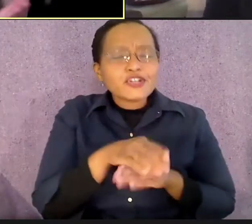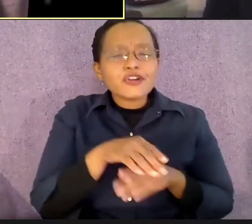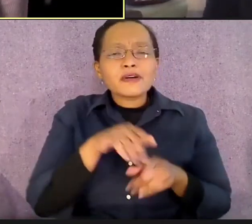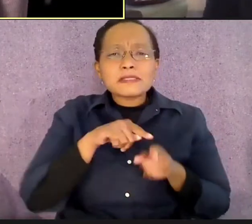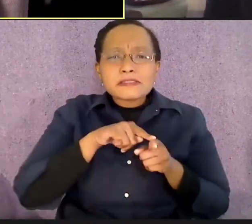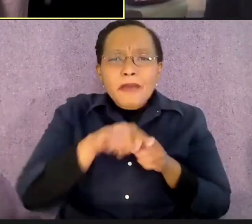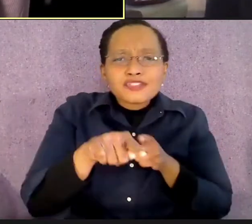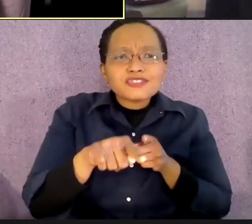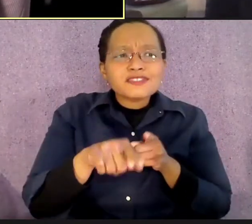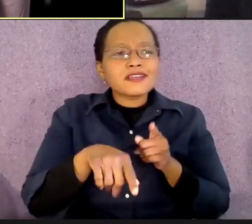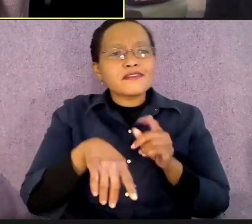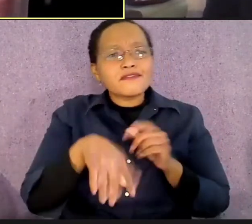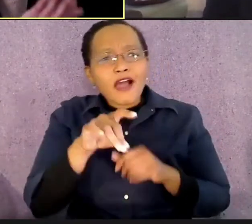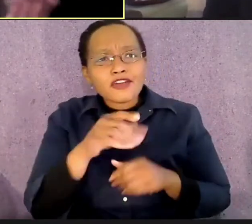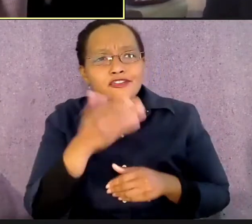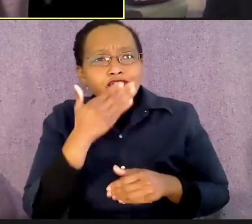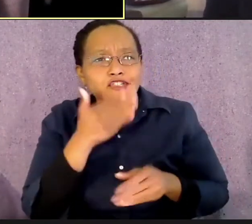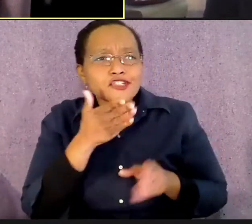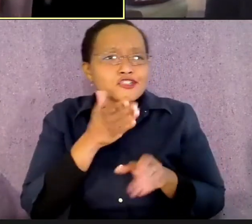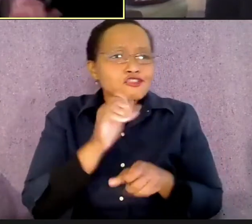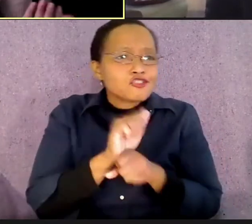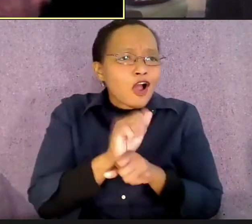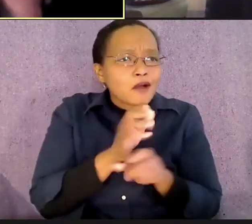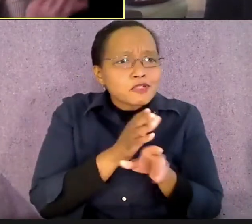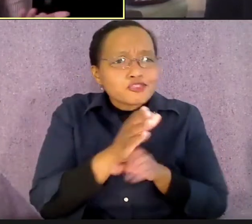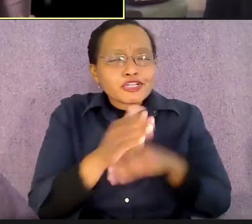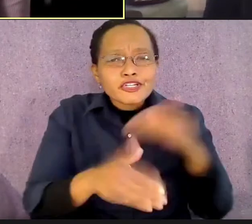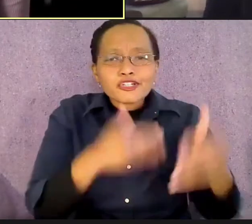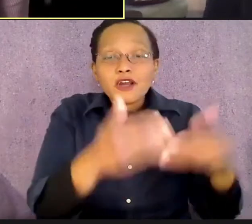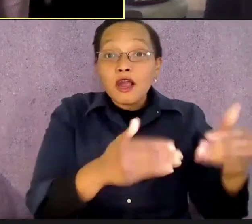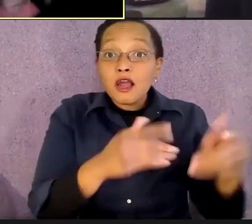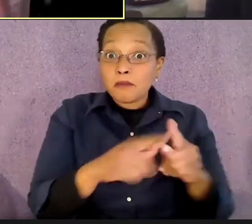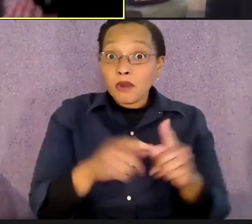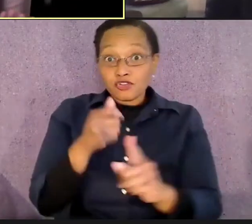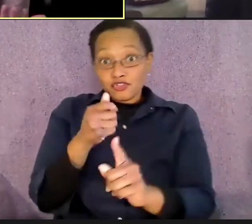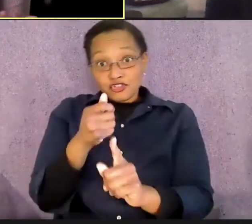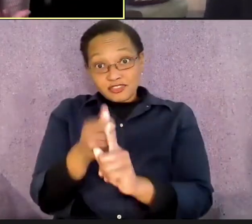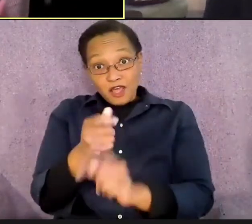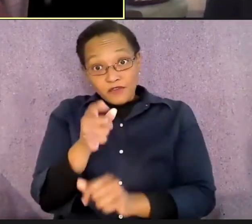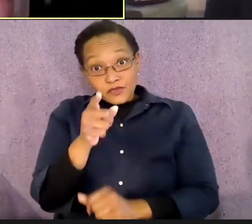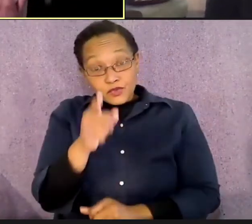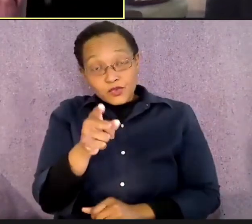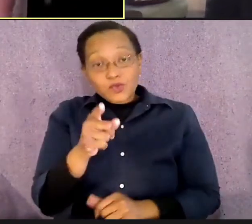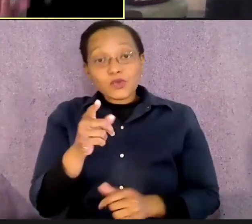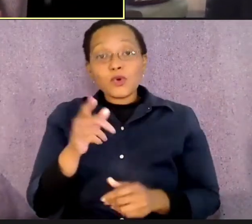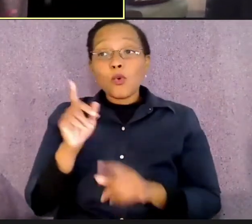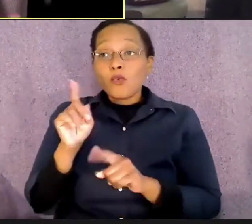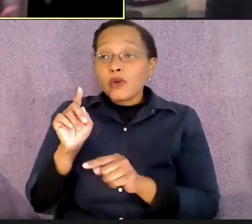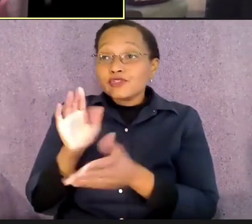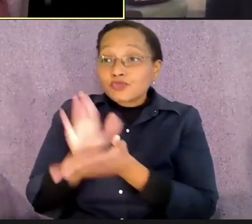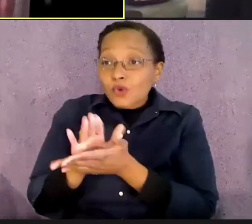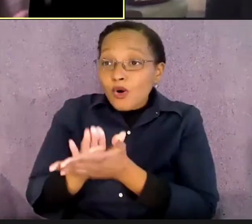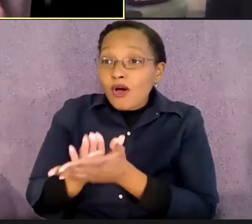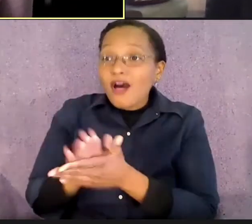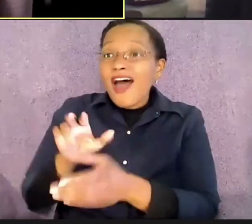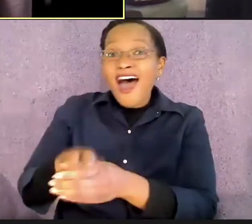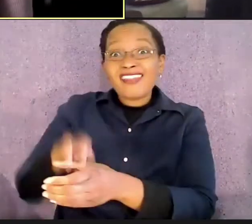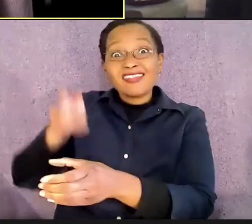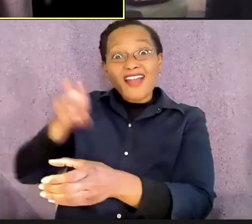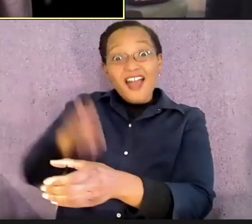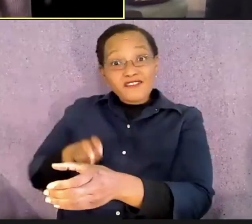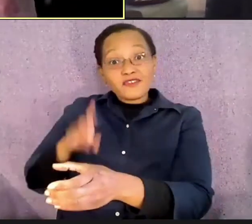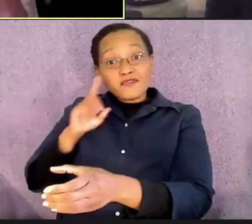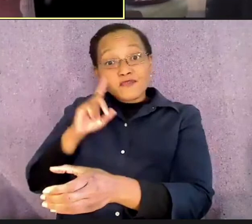But you decided, you ended up leaving early and decided to pursue a career in comedy. Like, how did you know that would like work out?